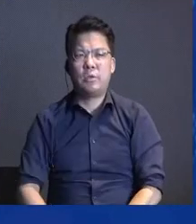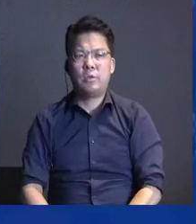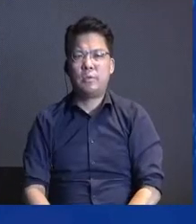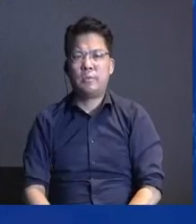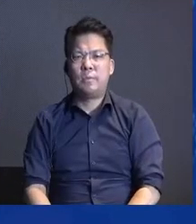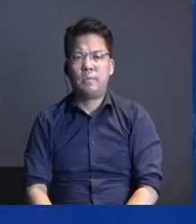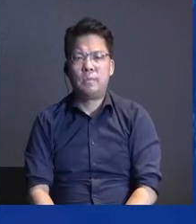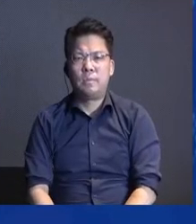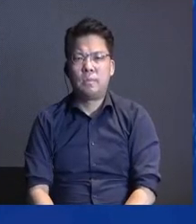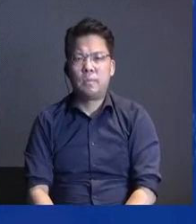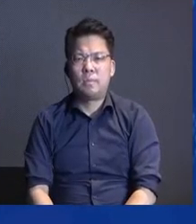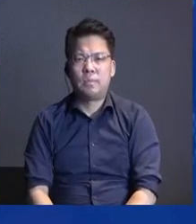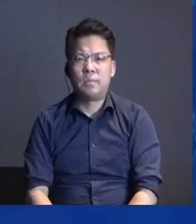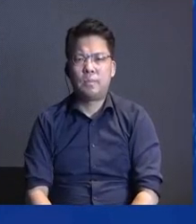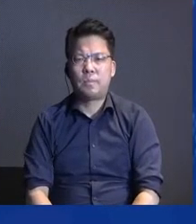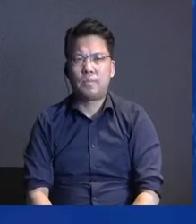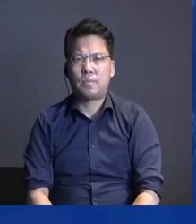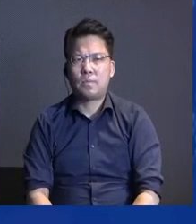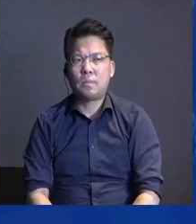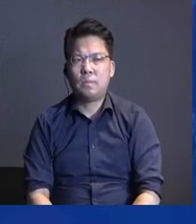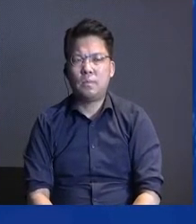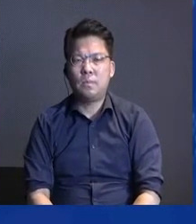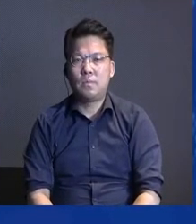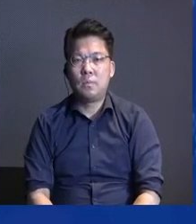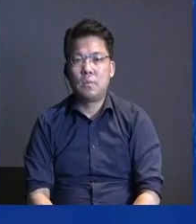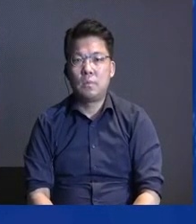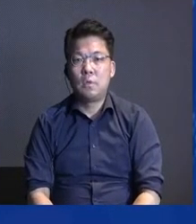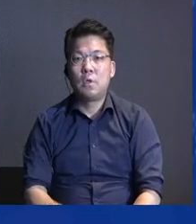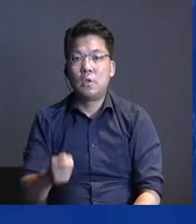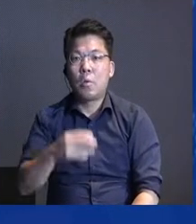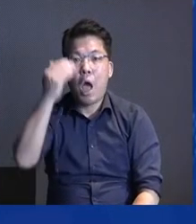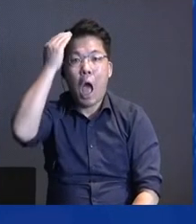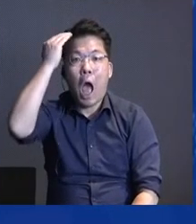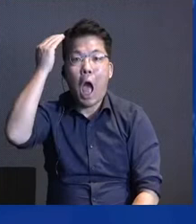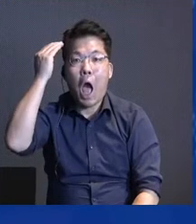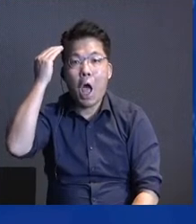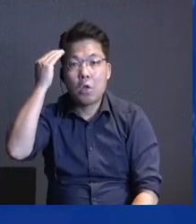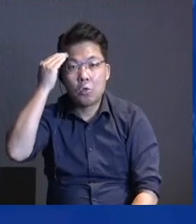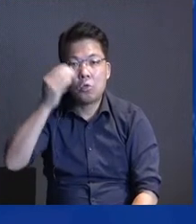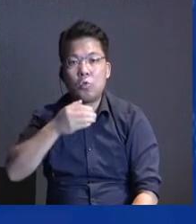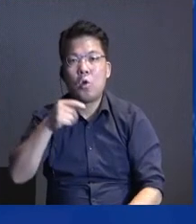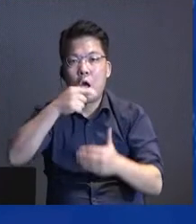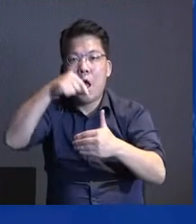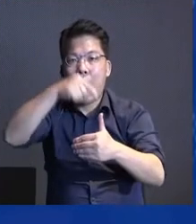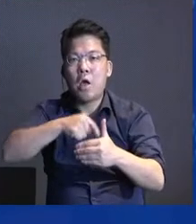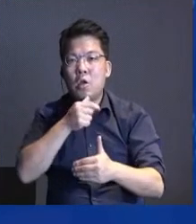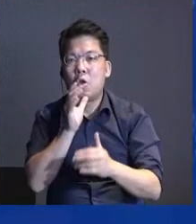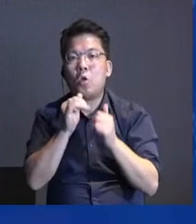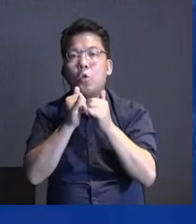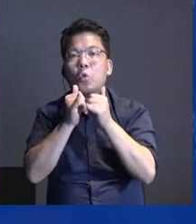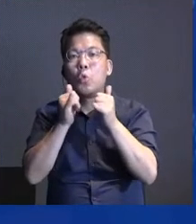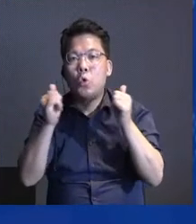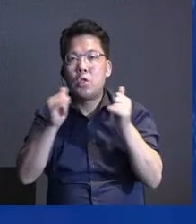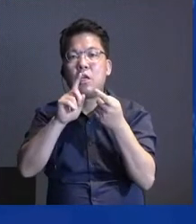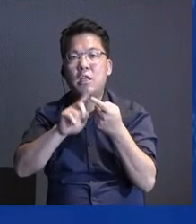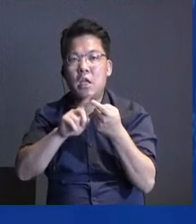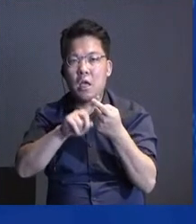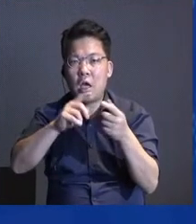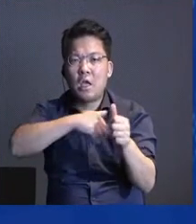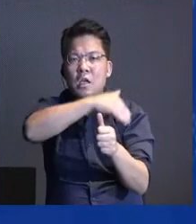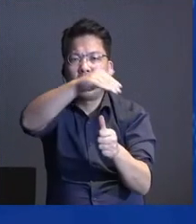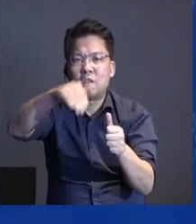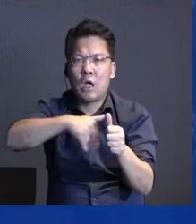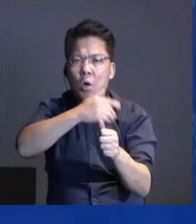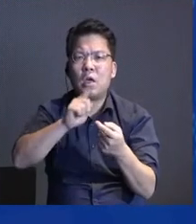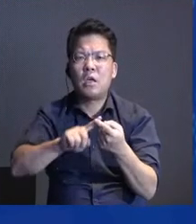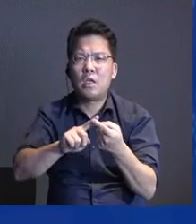Let's look at the situation of older people in Korea. Here is statistics on social